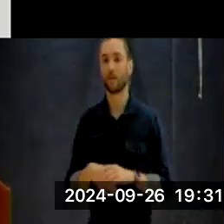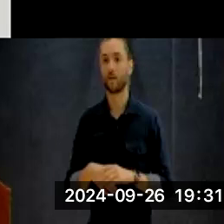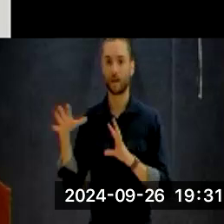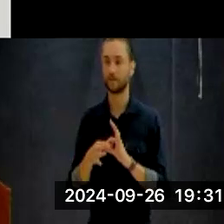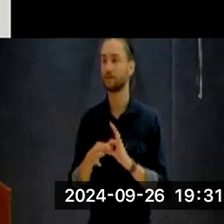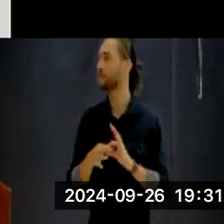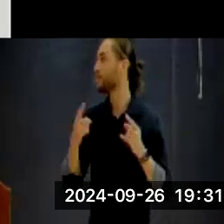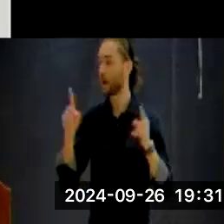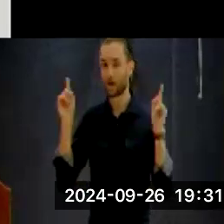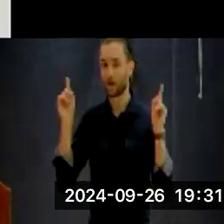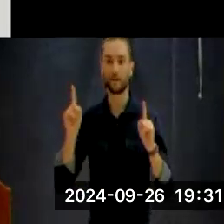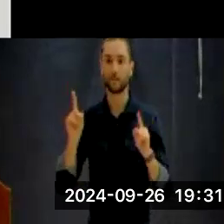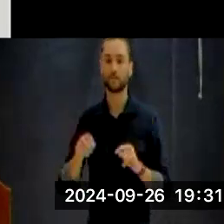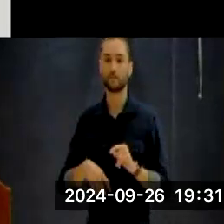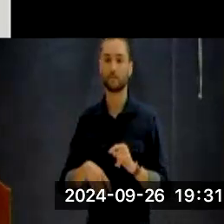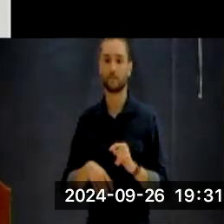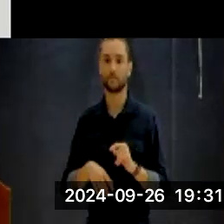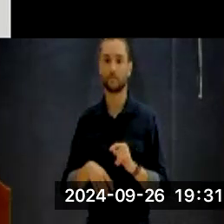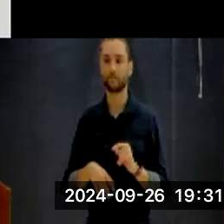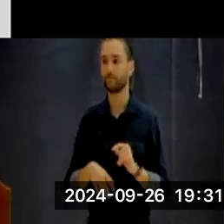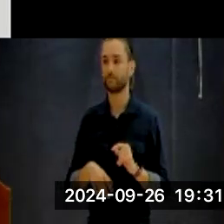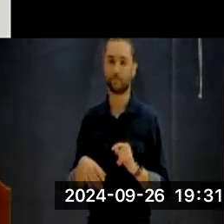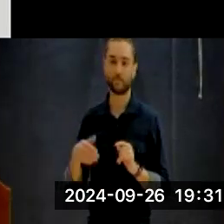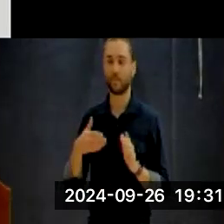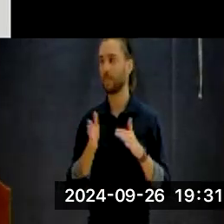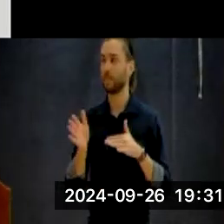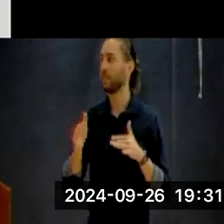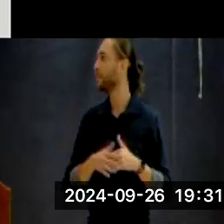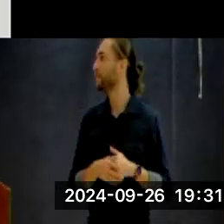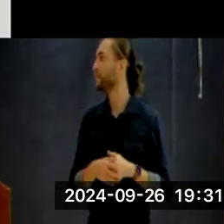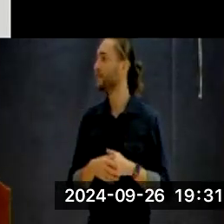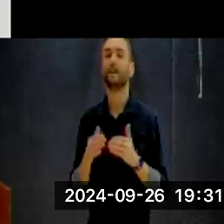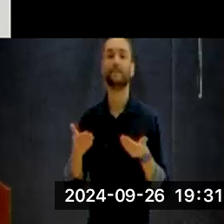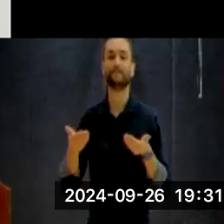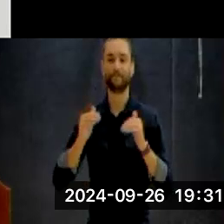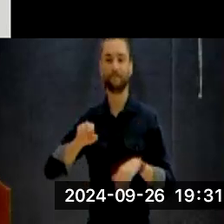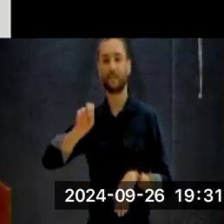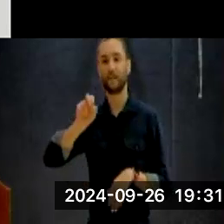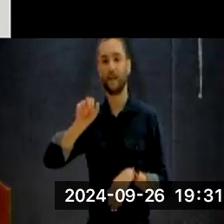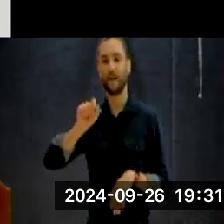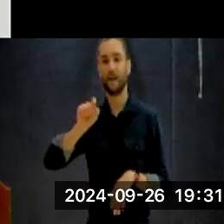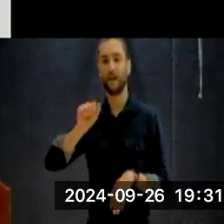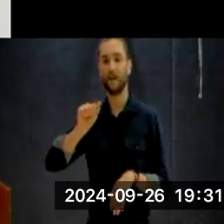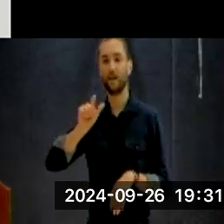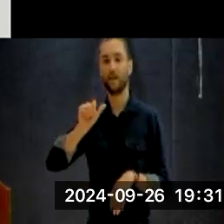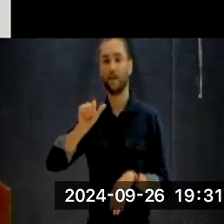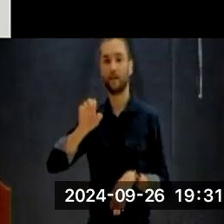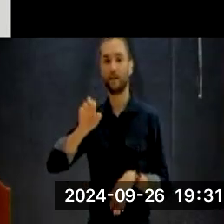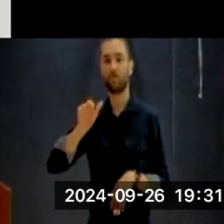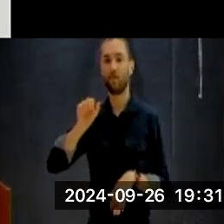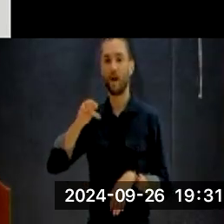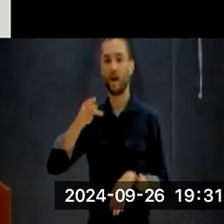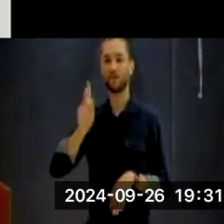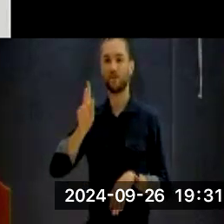Hello? Yes. Yes, we can hear you. Okay. Hi. So I'm Natalie Rashke with Lived Experience Advisors here in